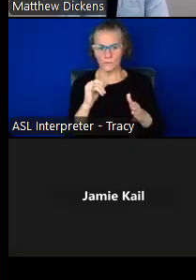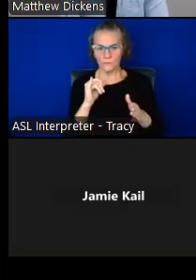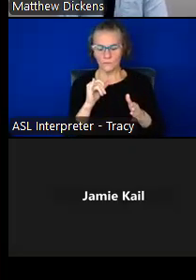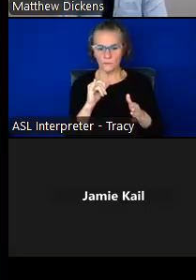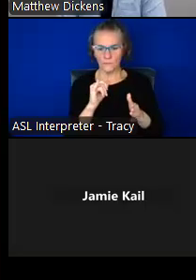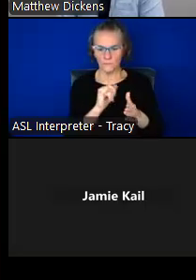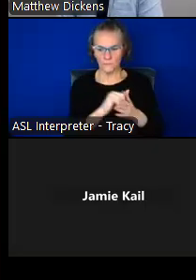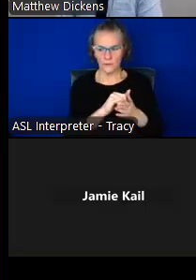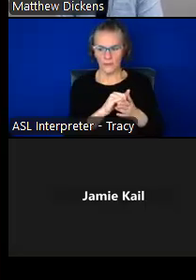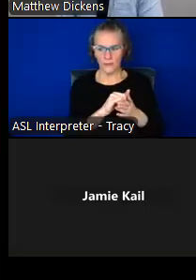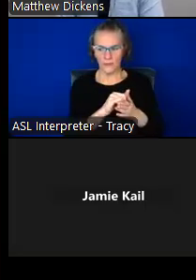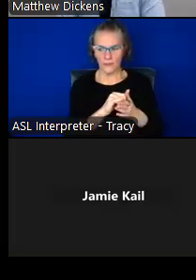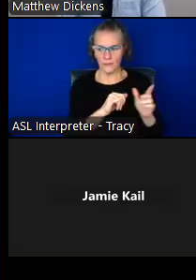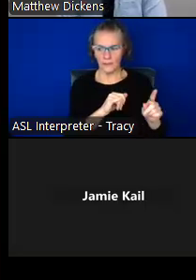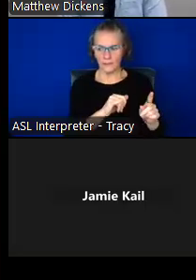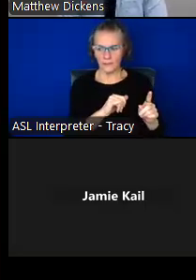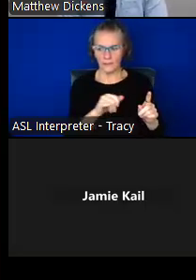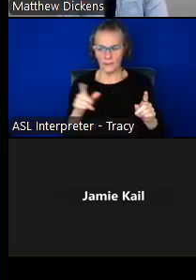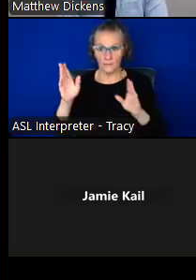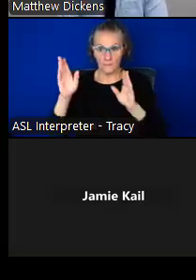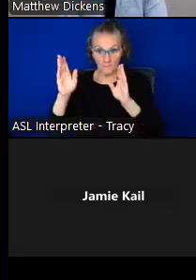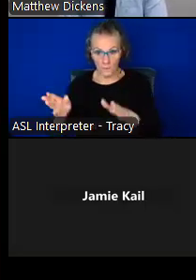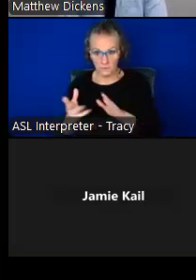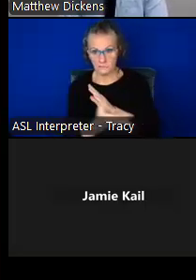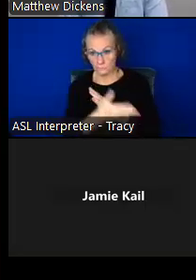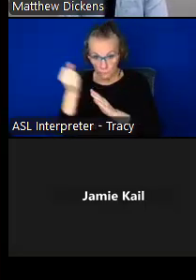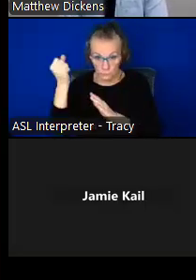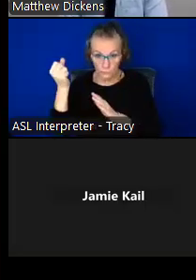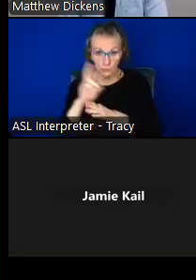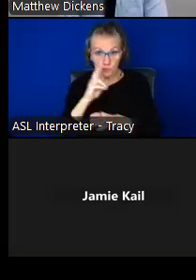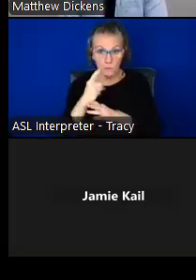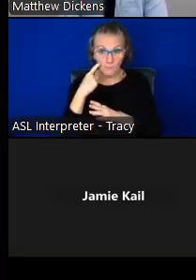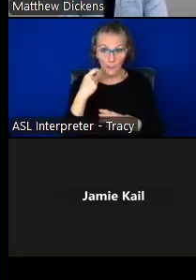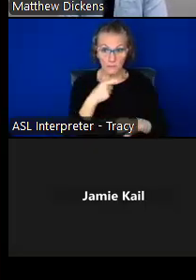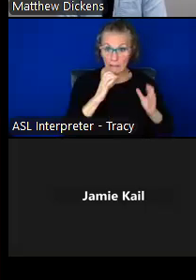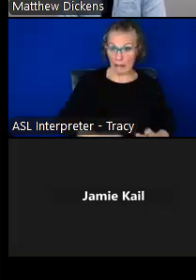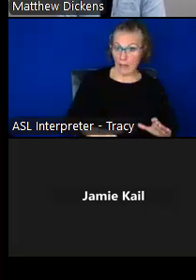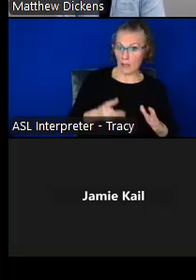perpetrator took the resources and used them because the client said they did.